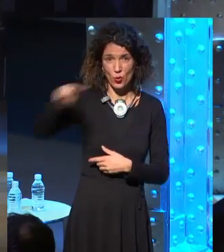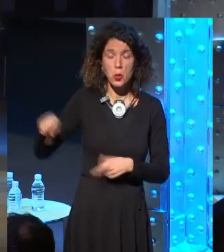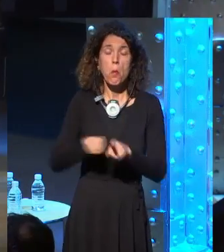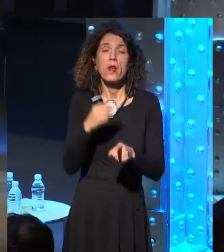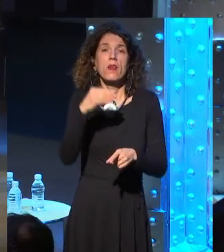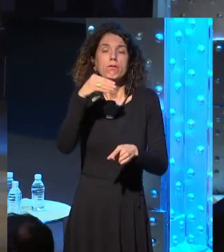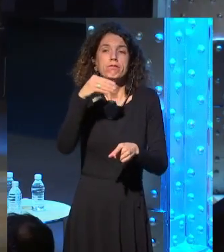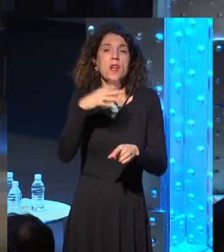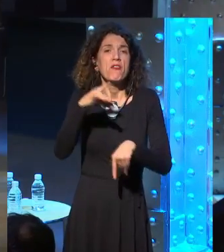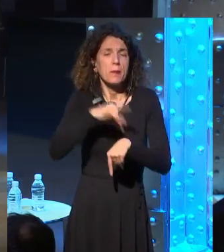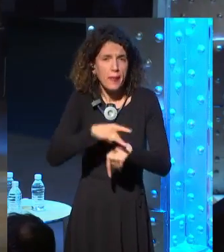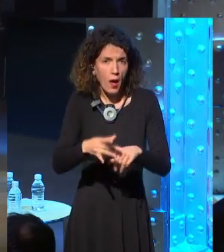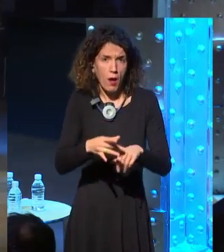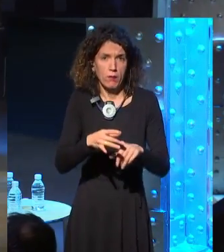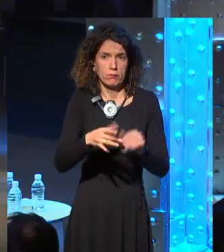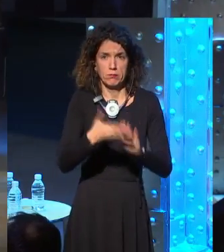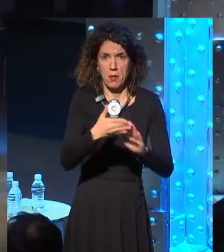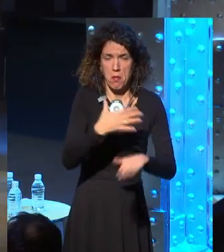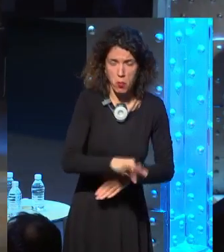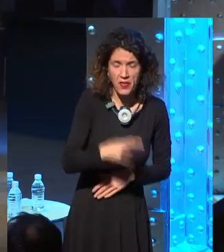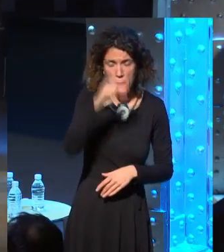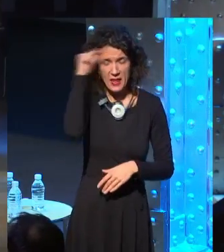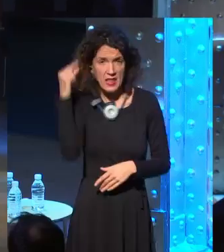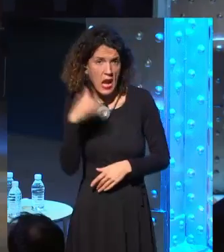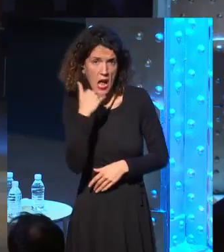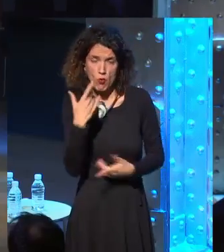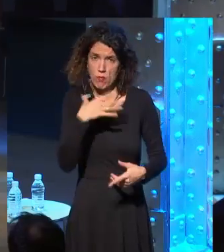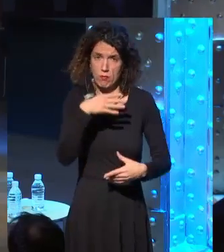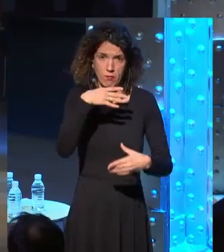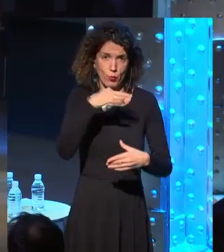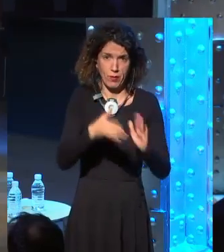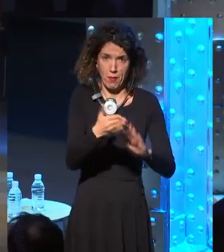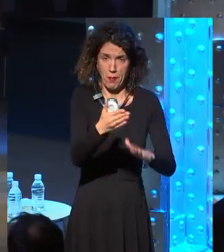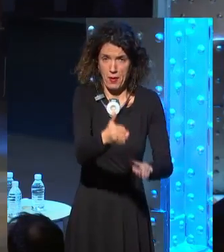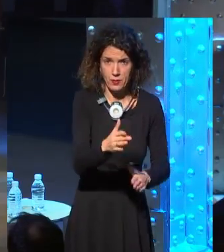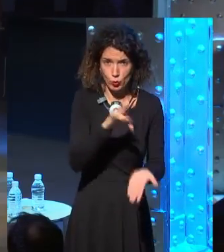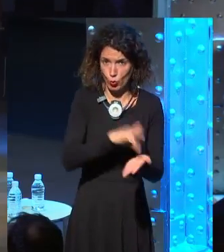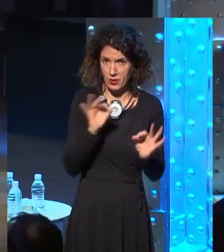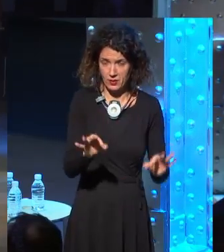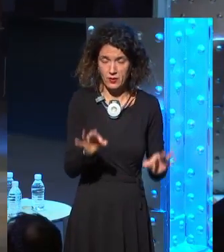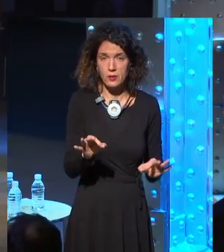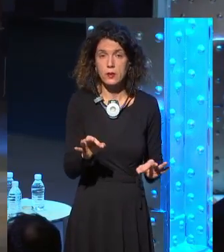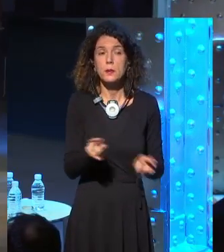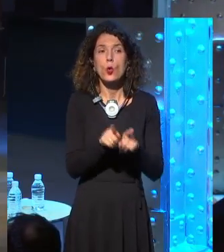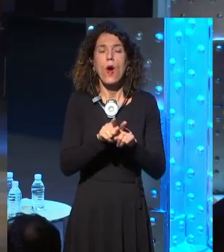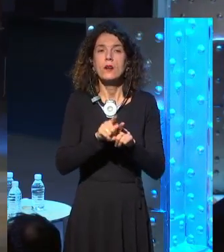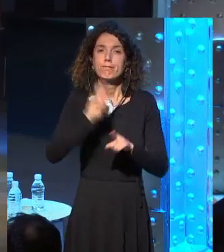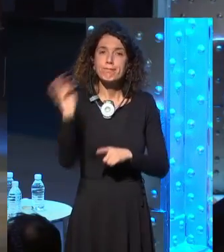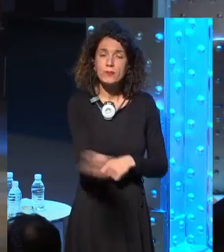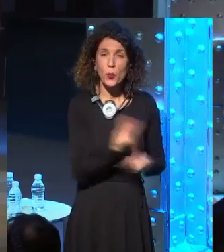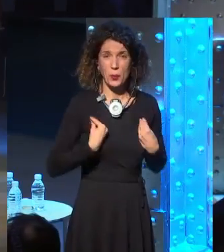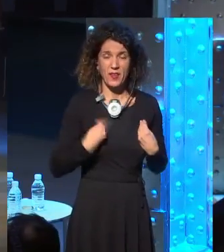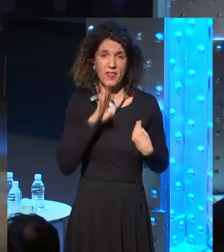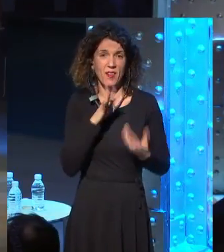can make lives better. This mosaic of life we all